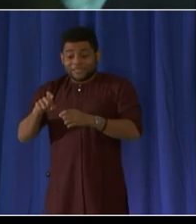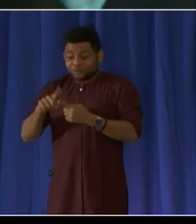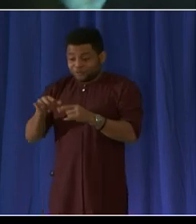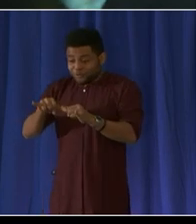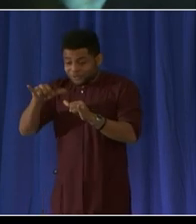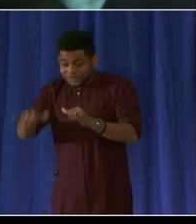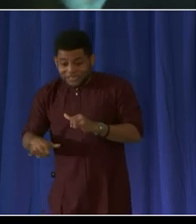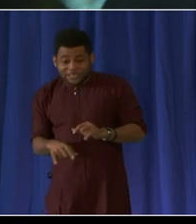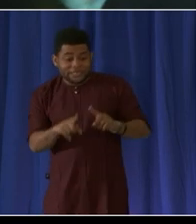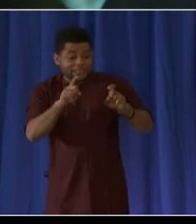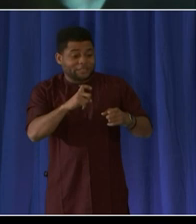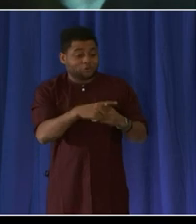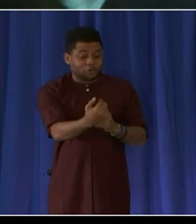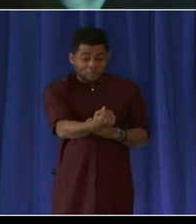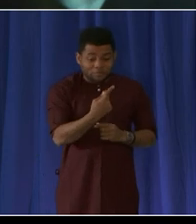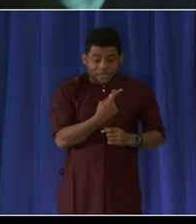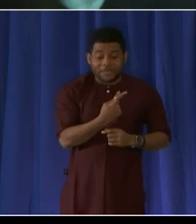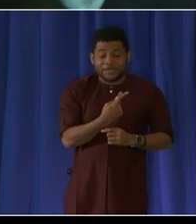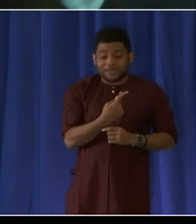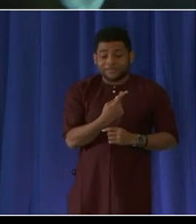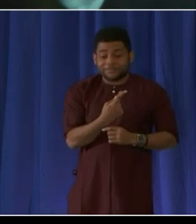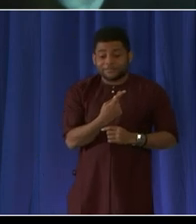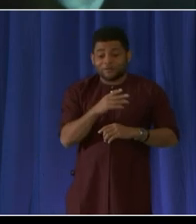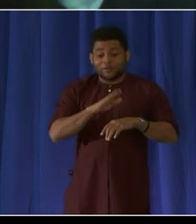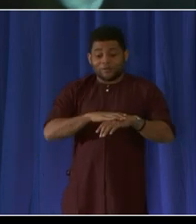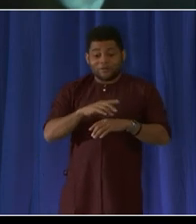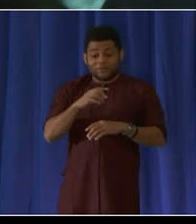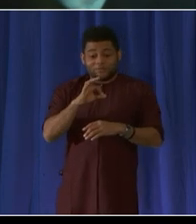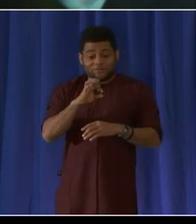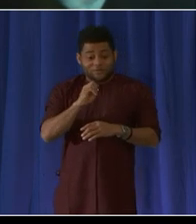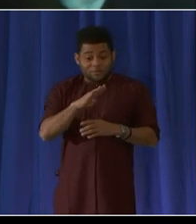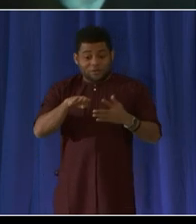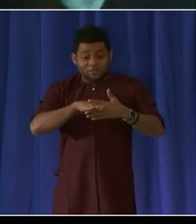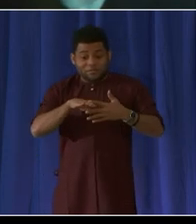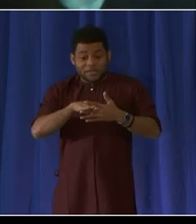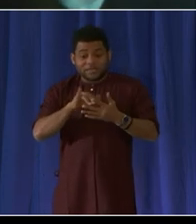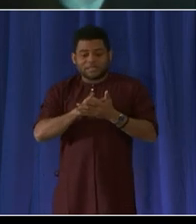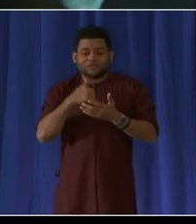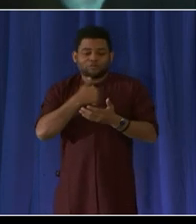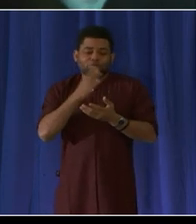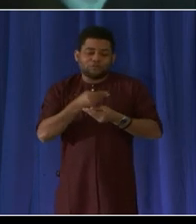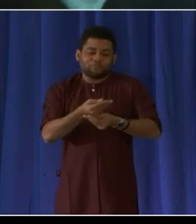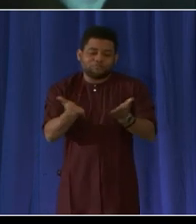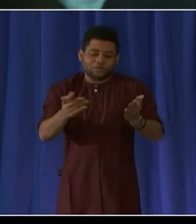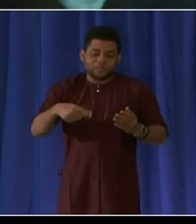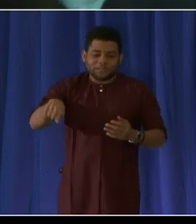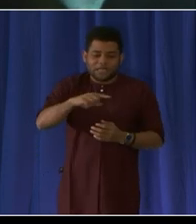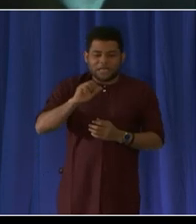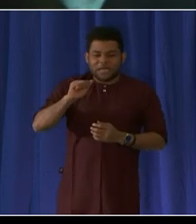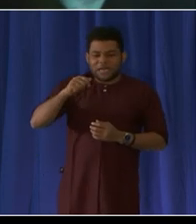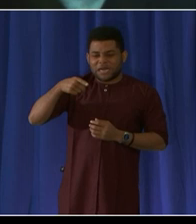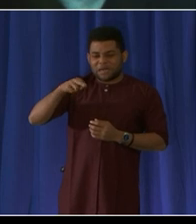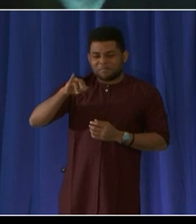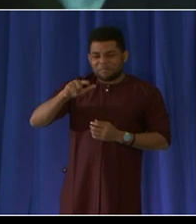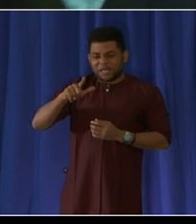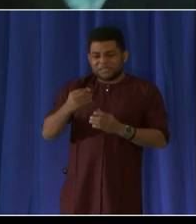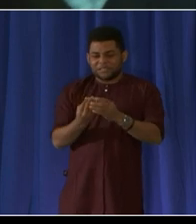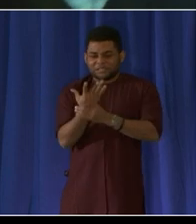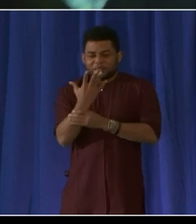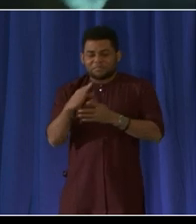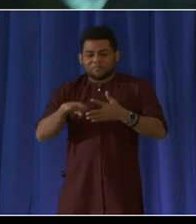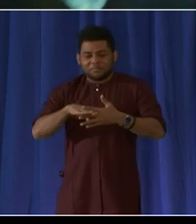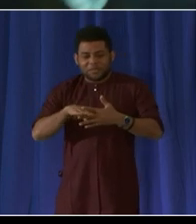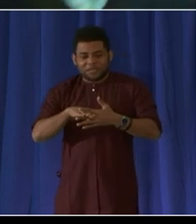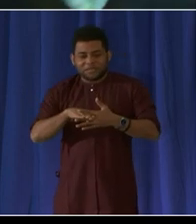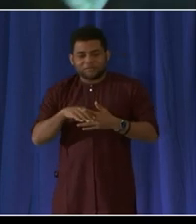that we administer on the on the February break, and that we'll be administering on April spring break.